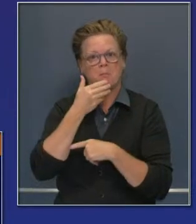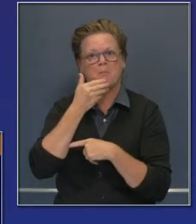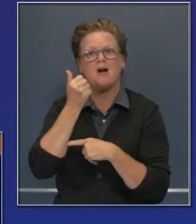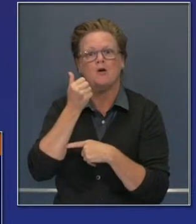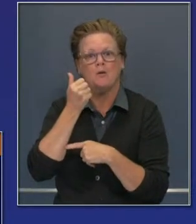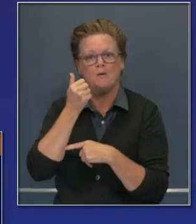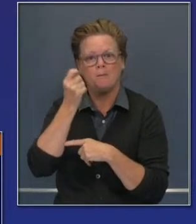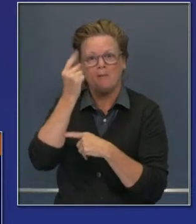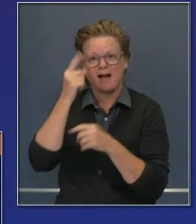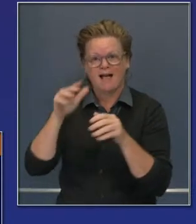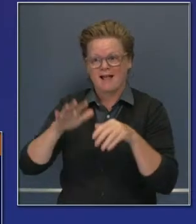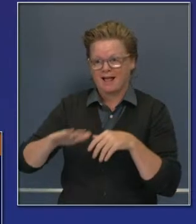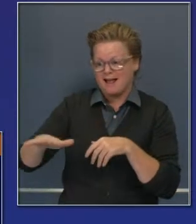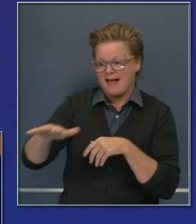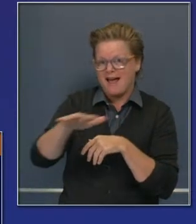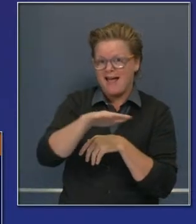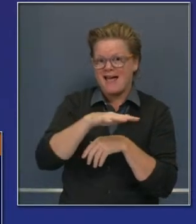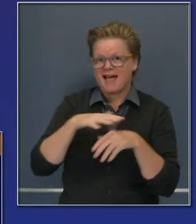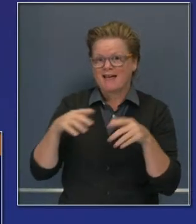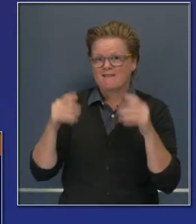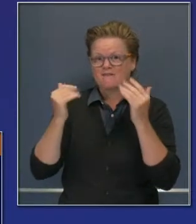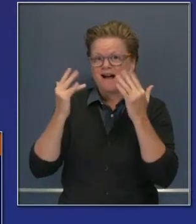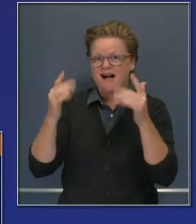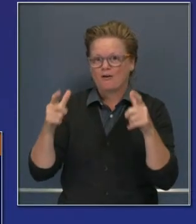grown modestly from